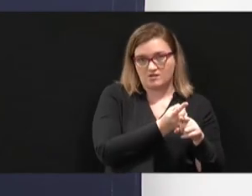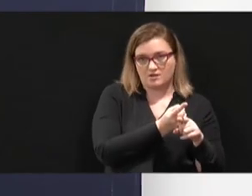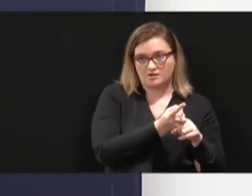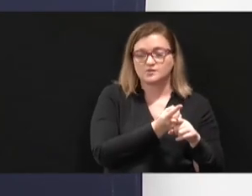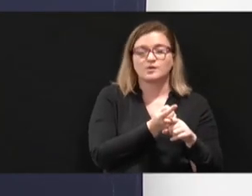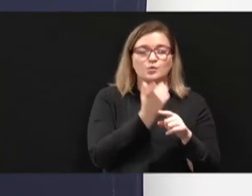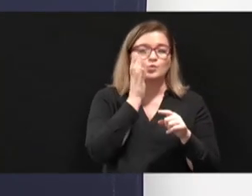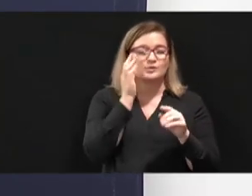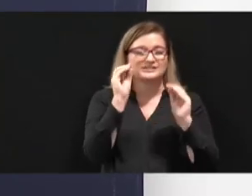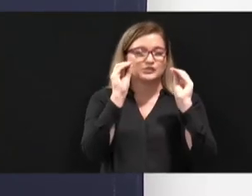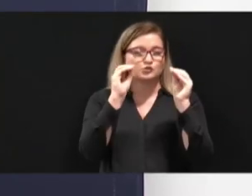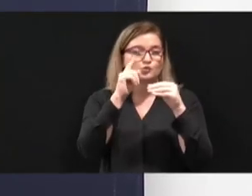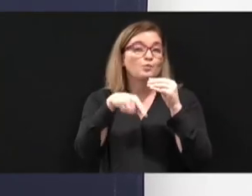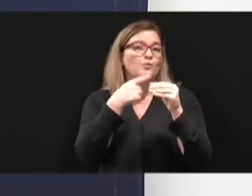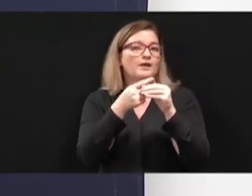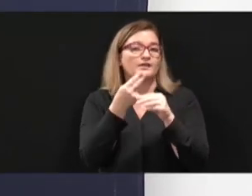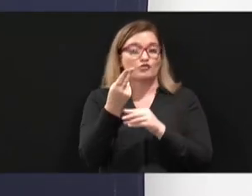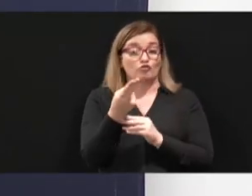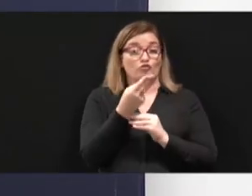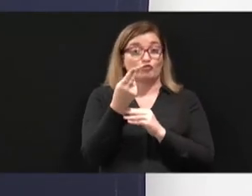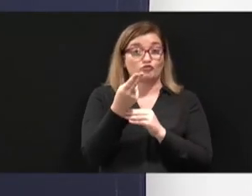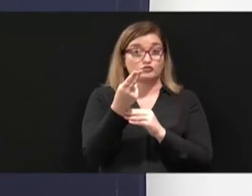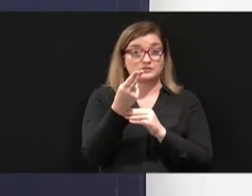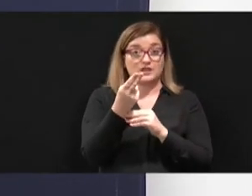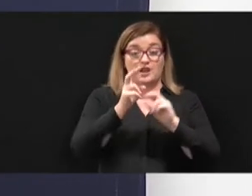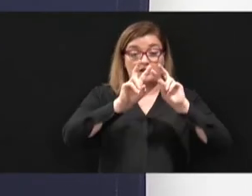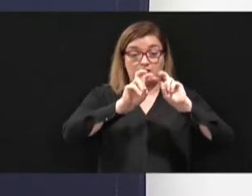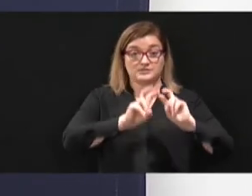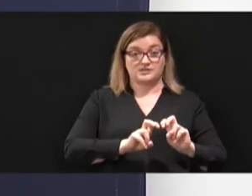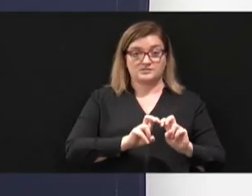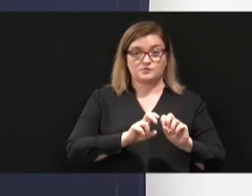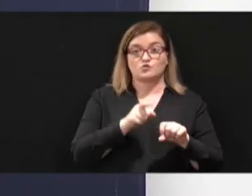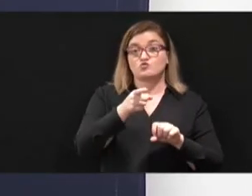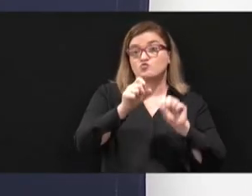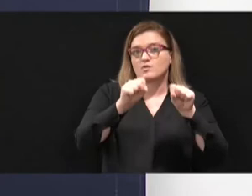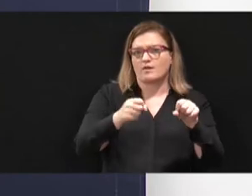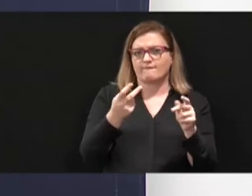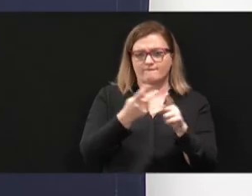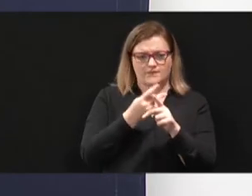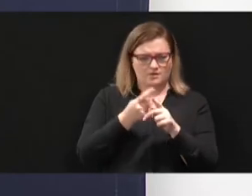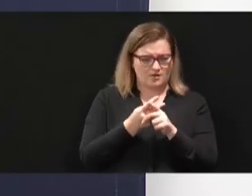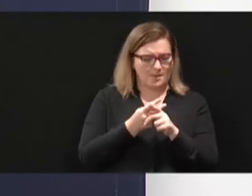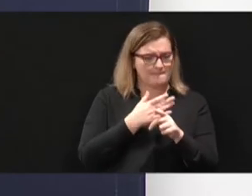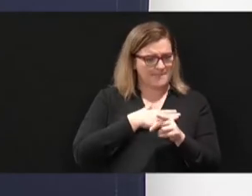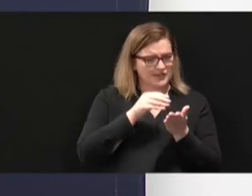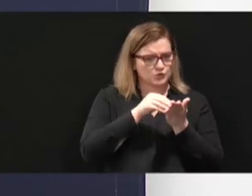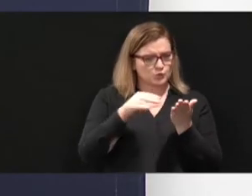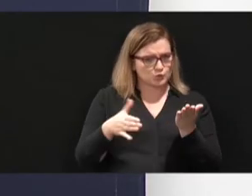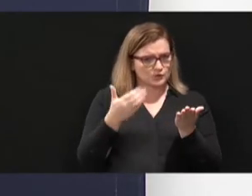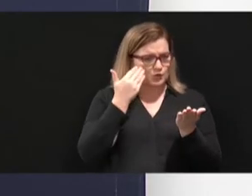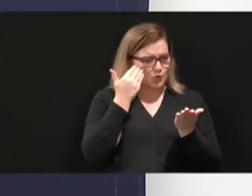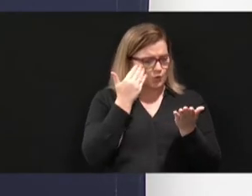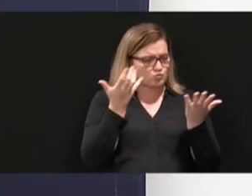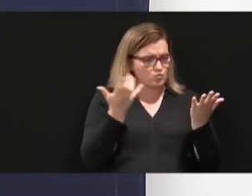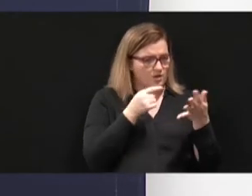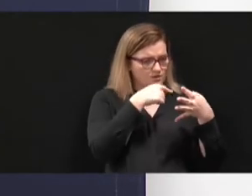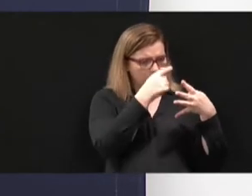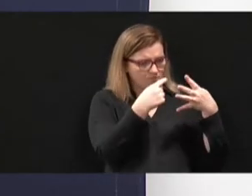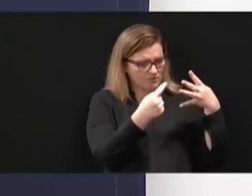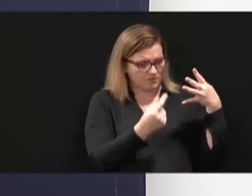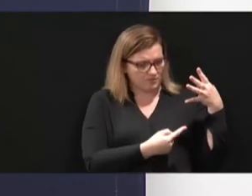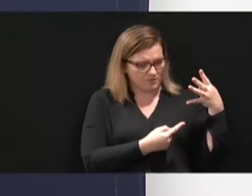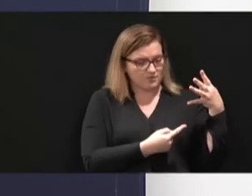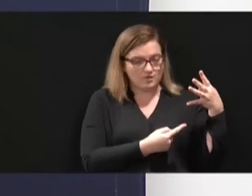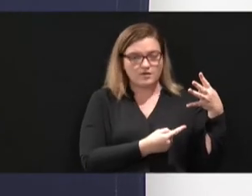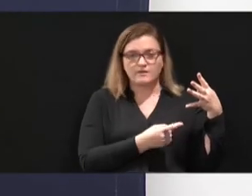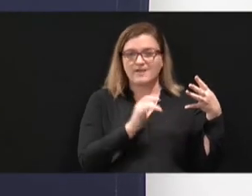on Thursday, an assessment so that you can figure out what your students know, and then you'll figure out from there,